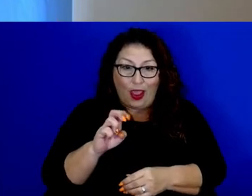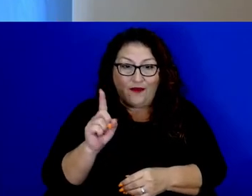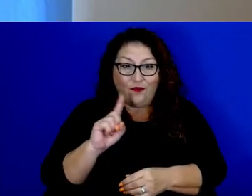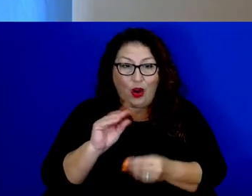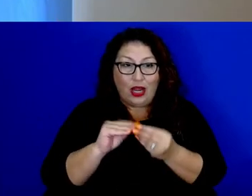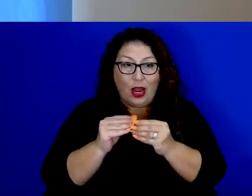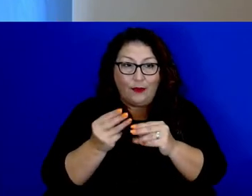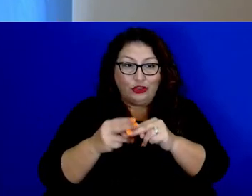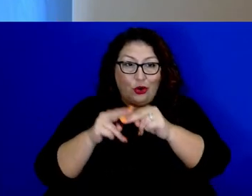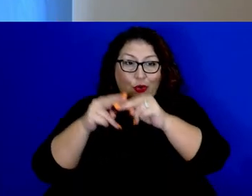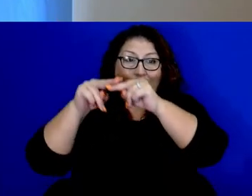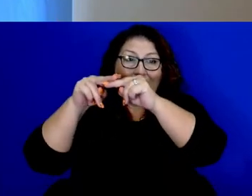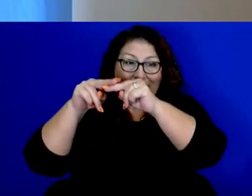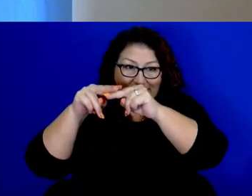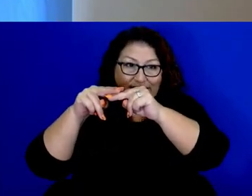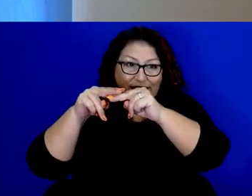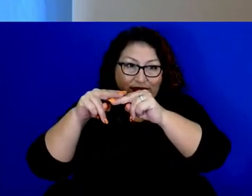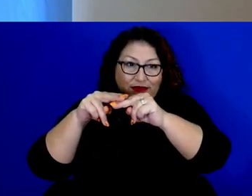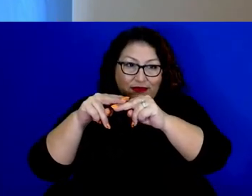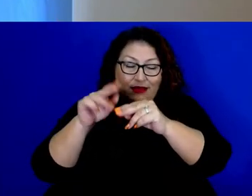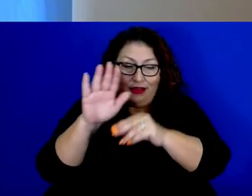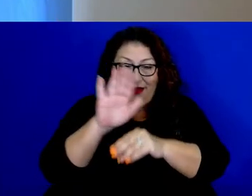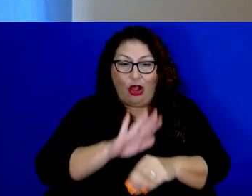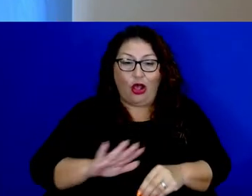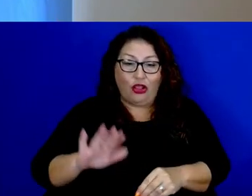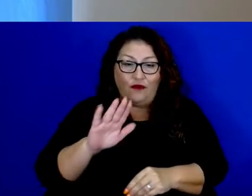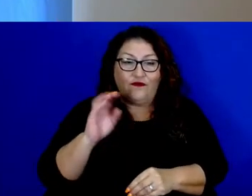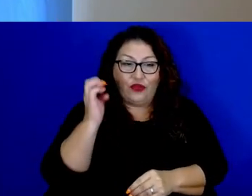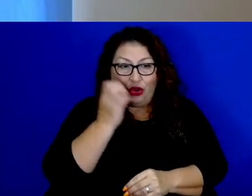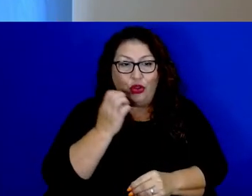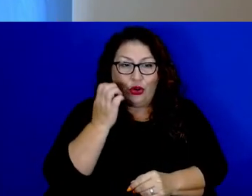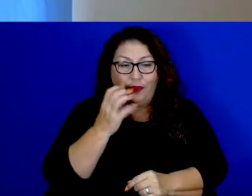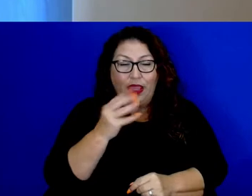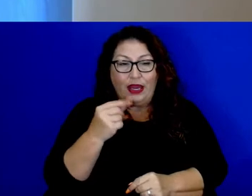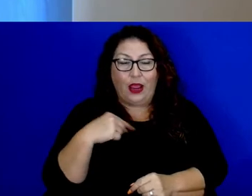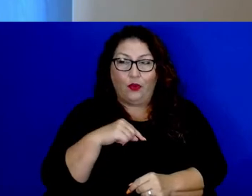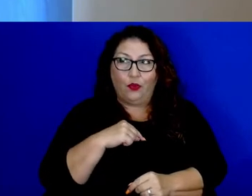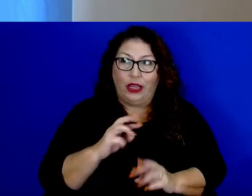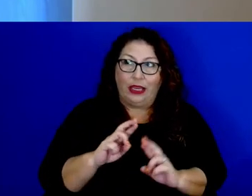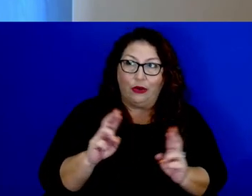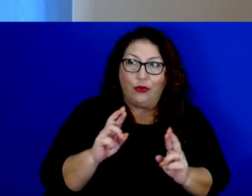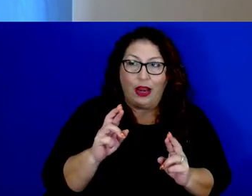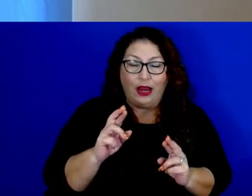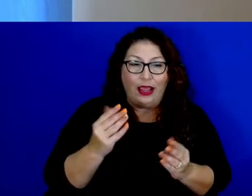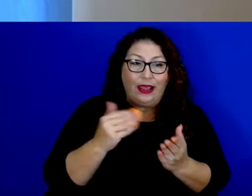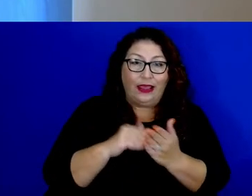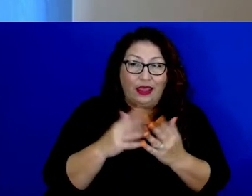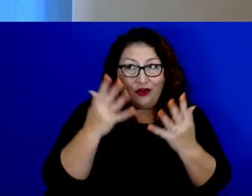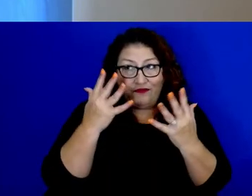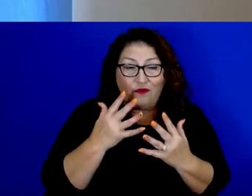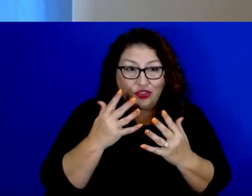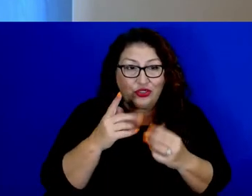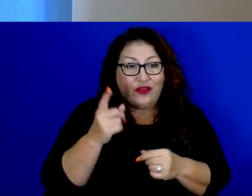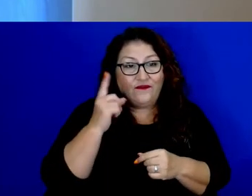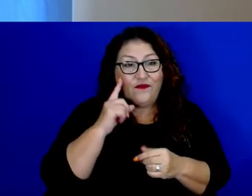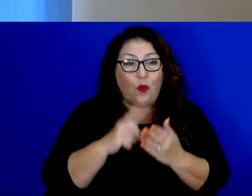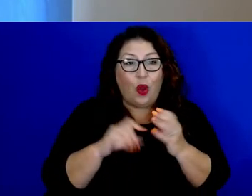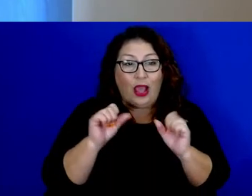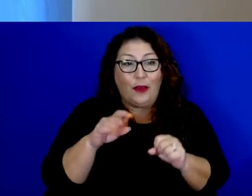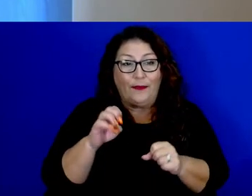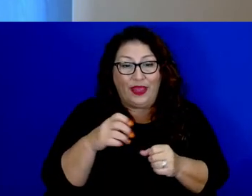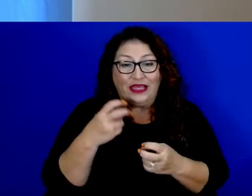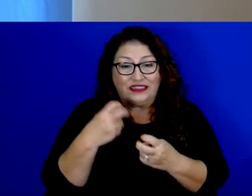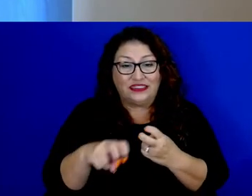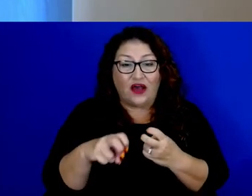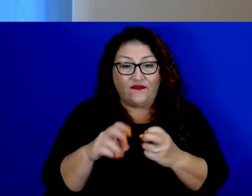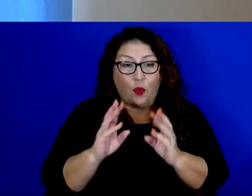inexorably across the European region, and we are bracing ourselves again, unfortunately, for what could be a tough winter. But we need to